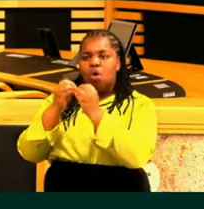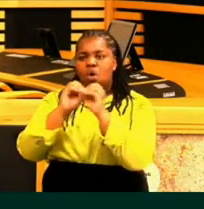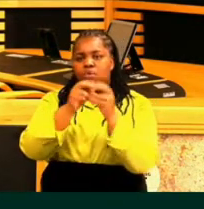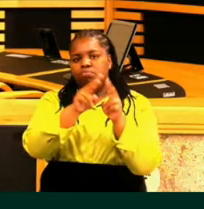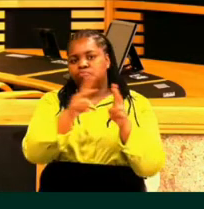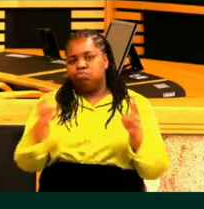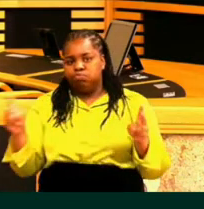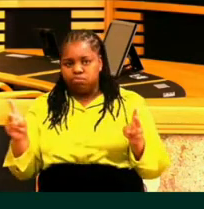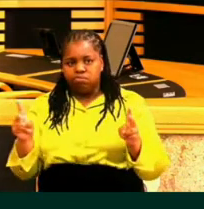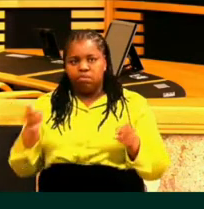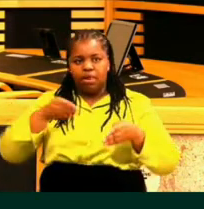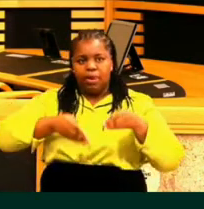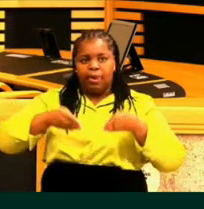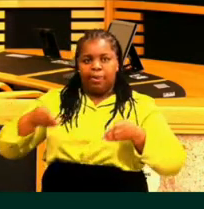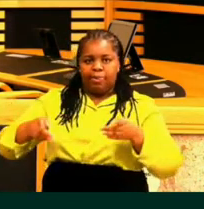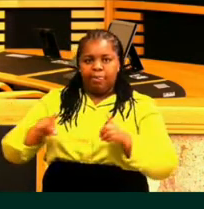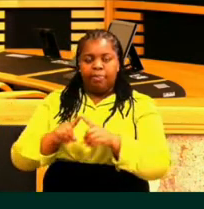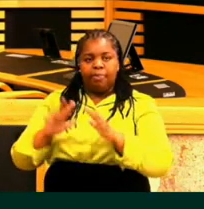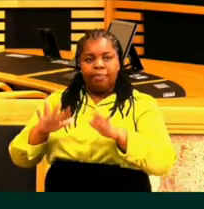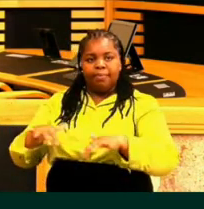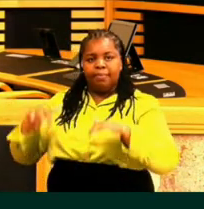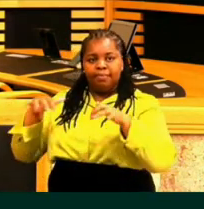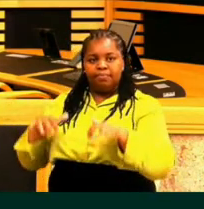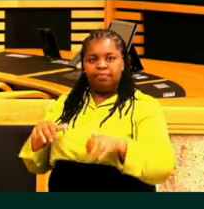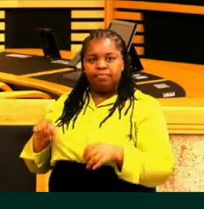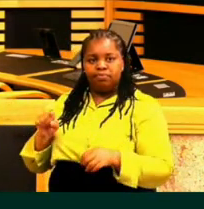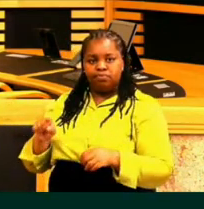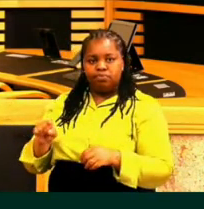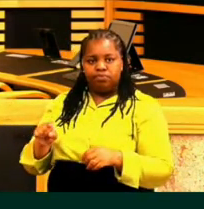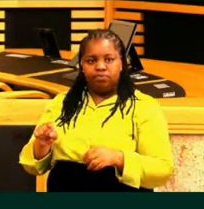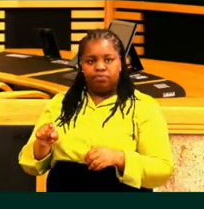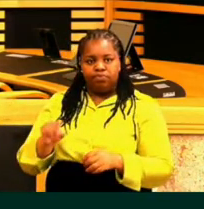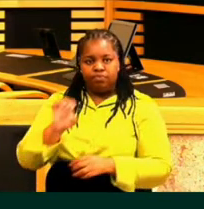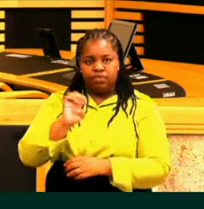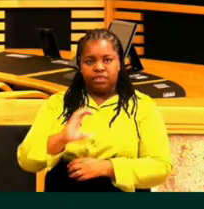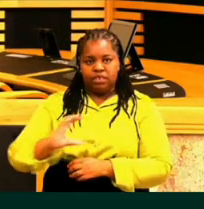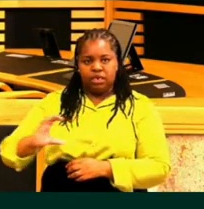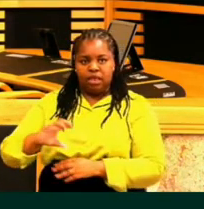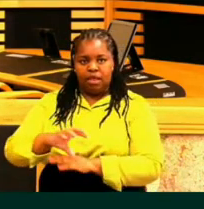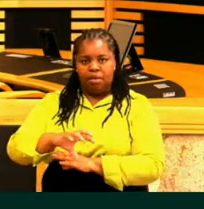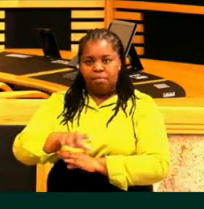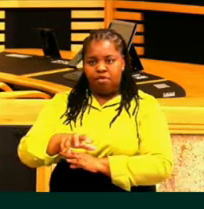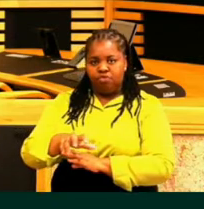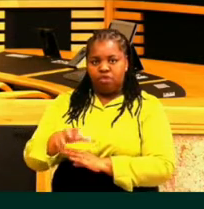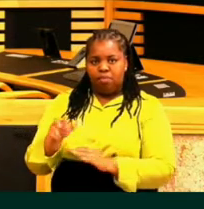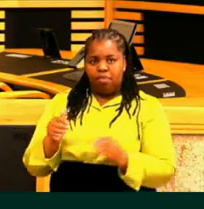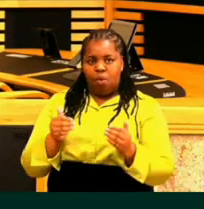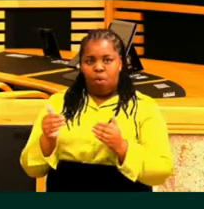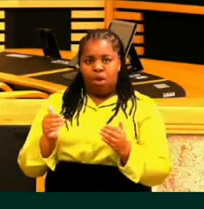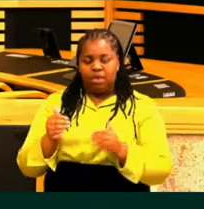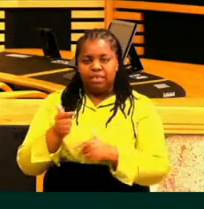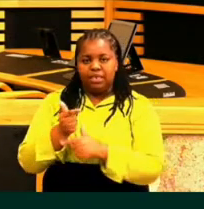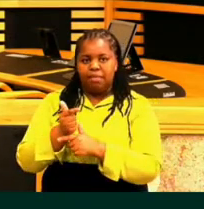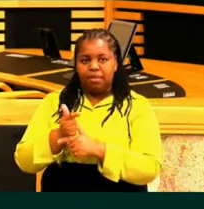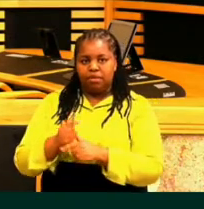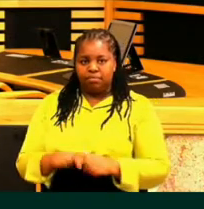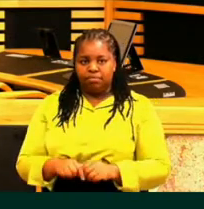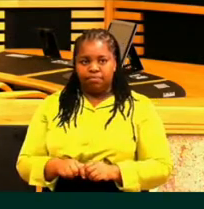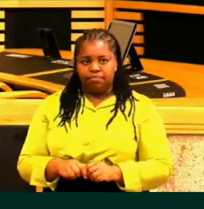Secretariat of the legislature Eastern Cape provincial organized labor